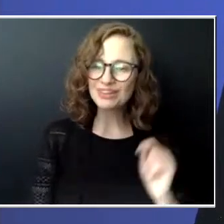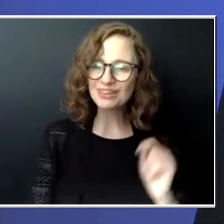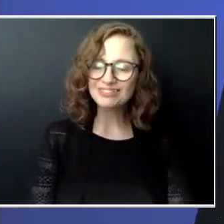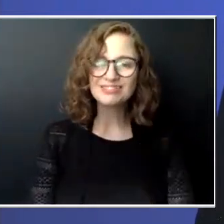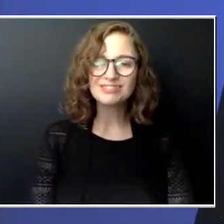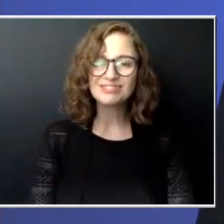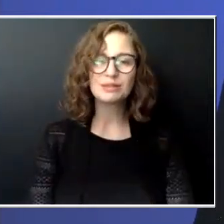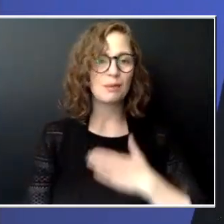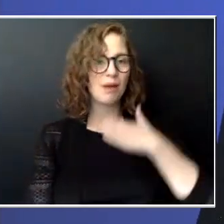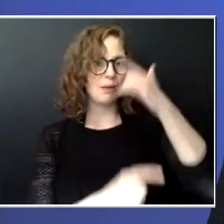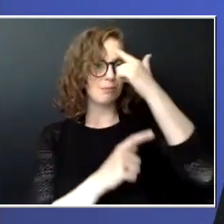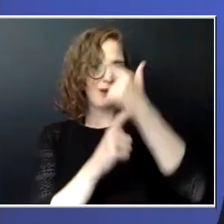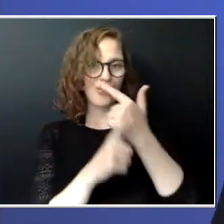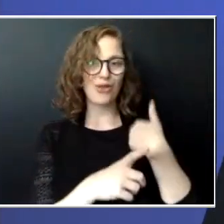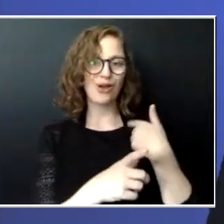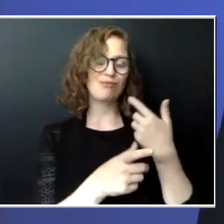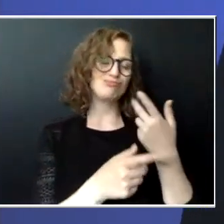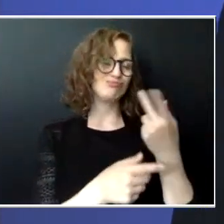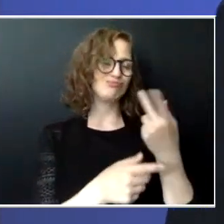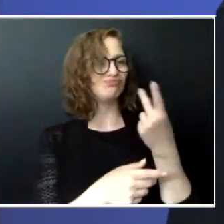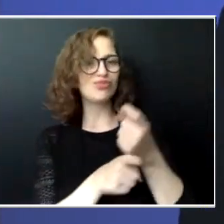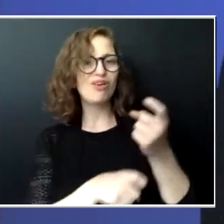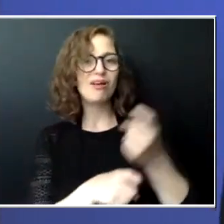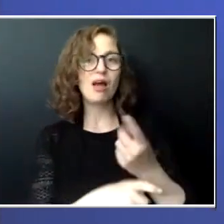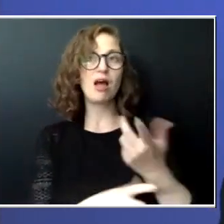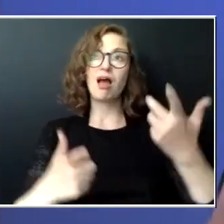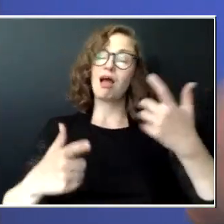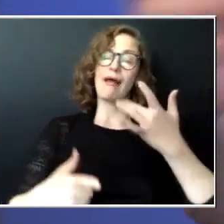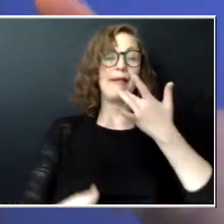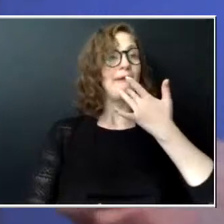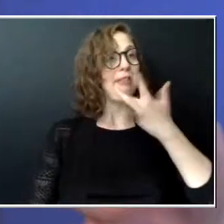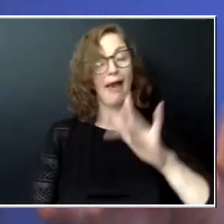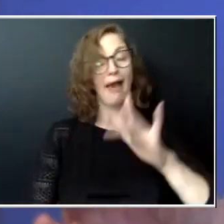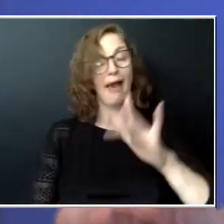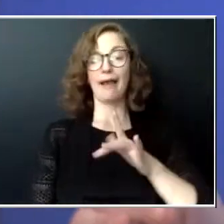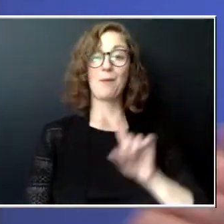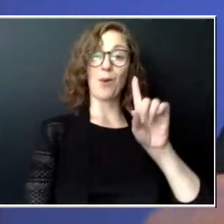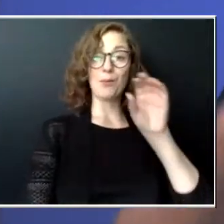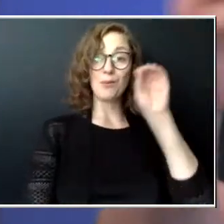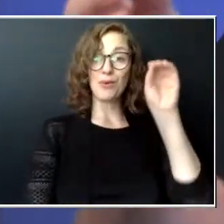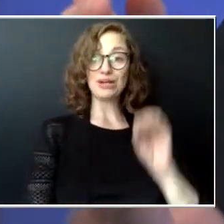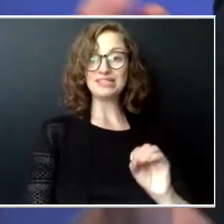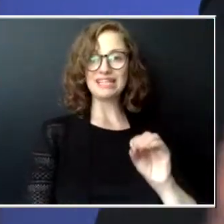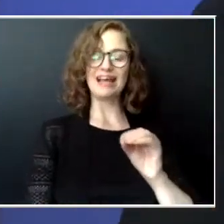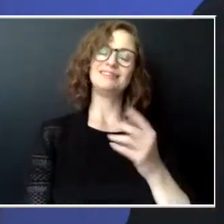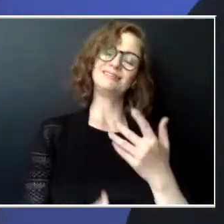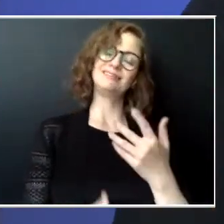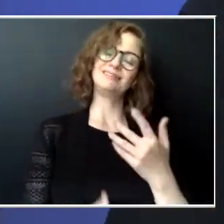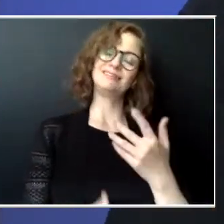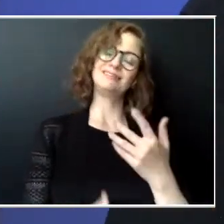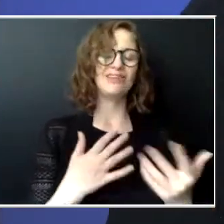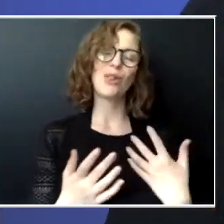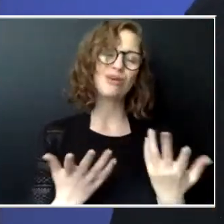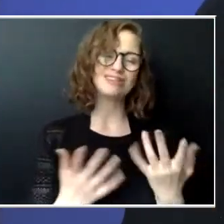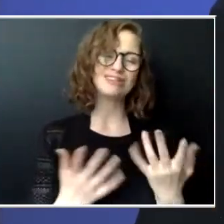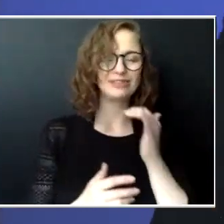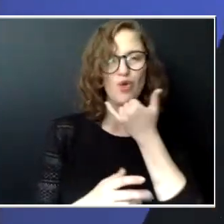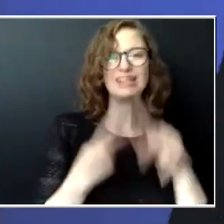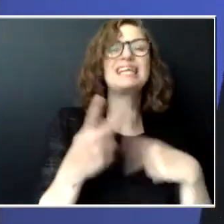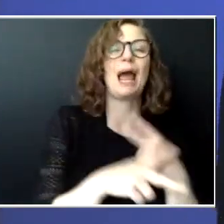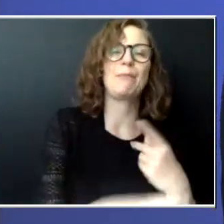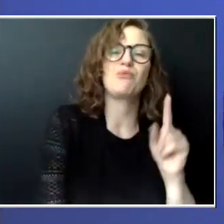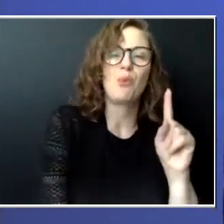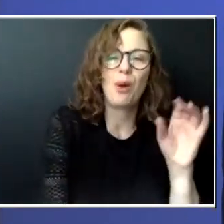can you be to be the 1%? Yeah. Right. Even though it's on the wrong end of it, the 1% failure on